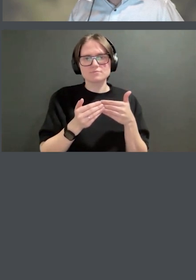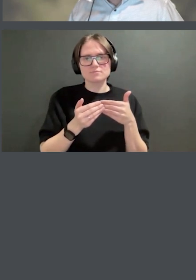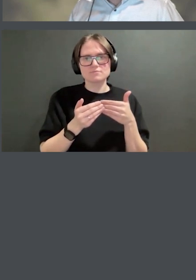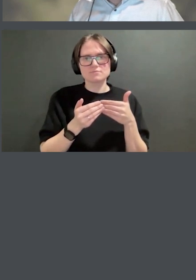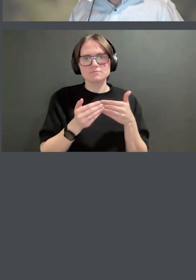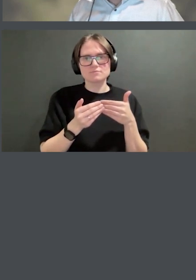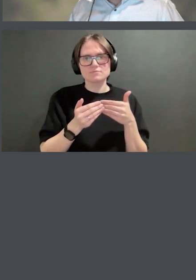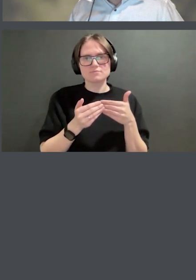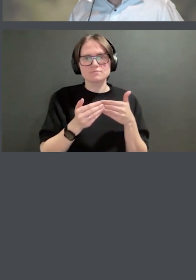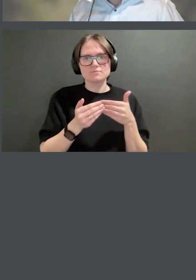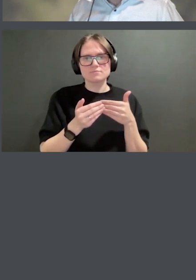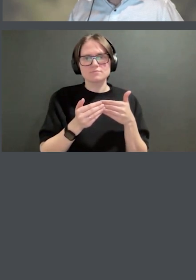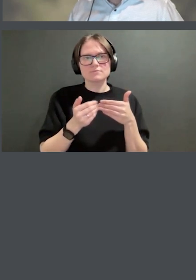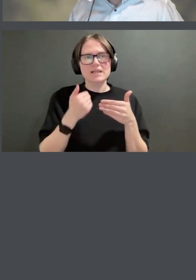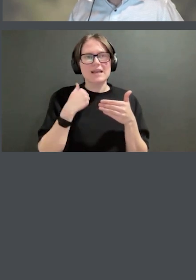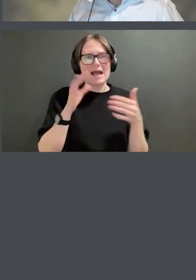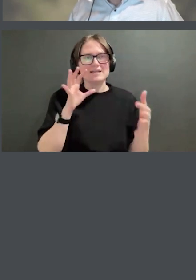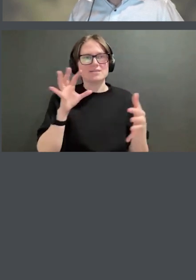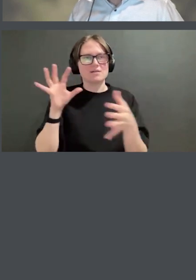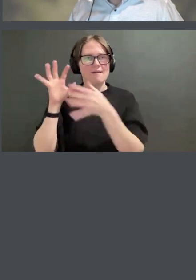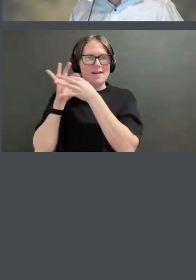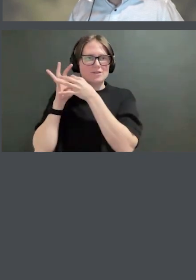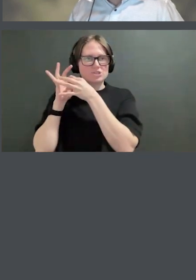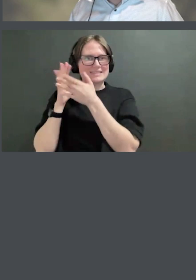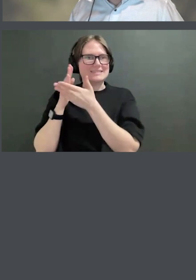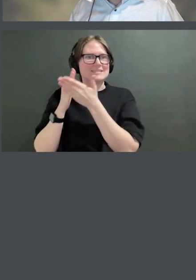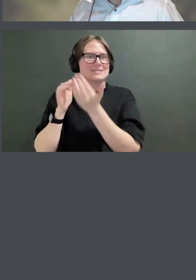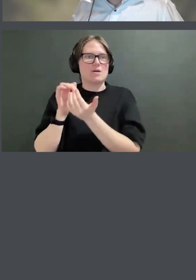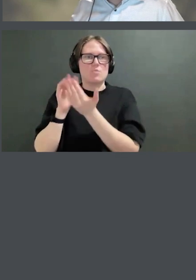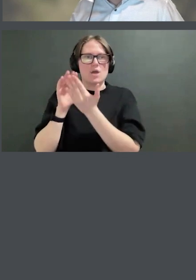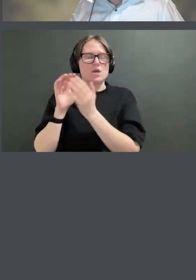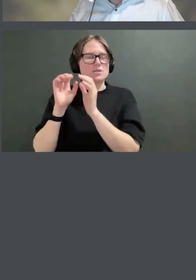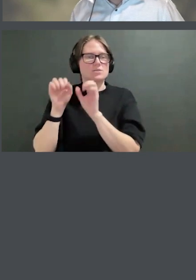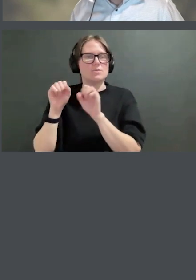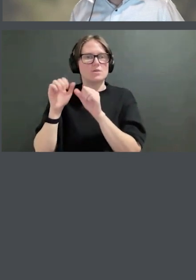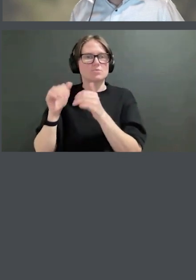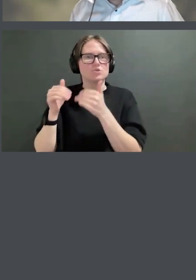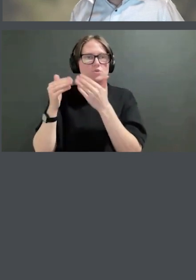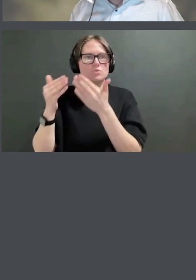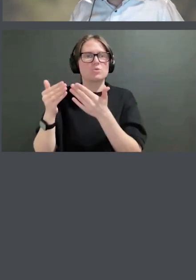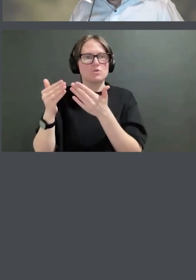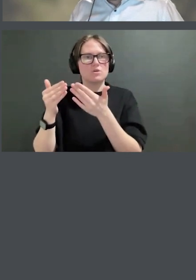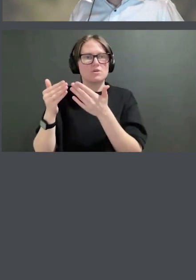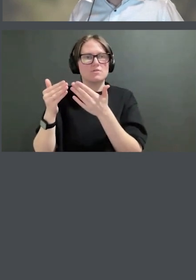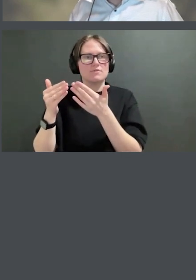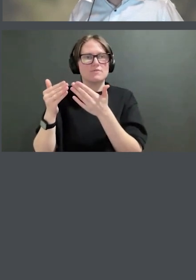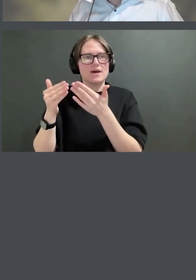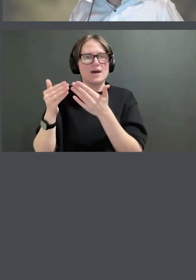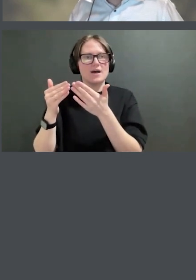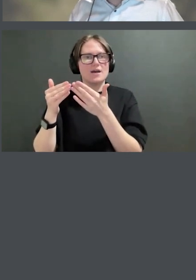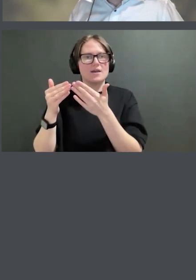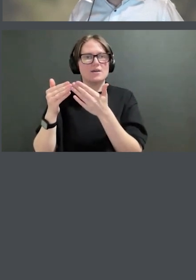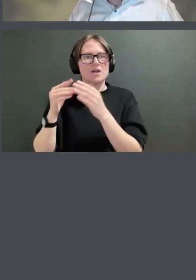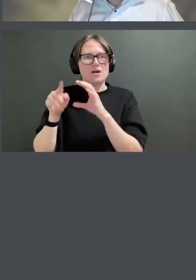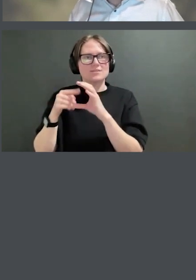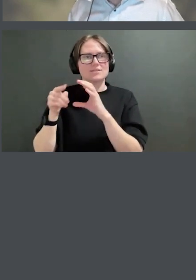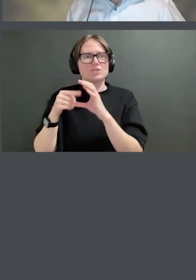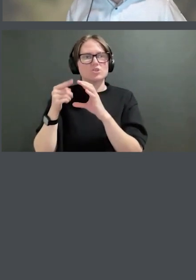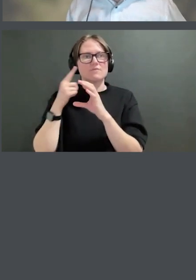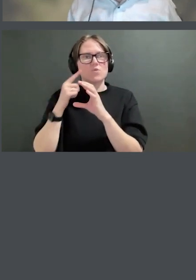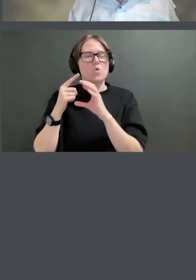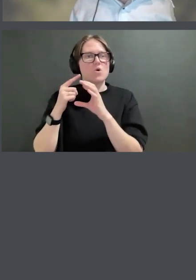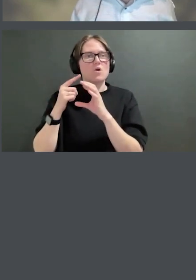a connection in some way to provide oscillation to the skull